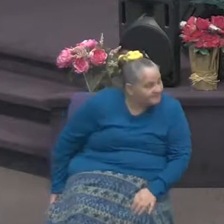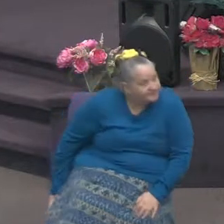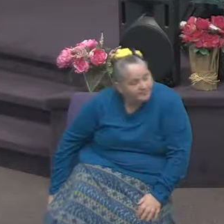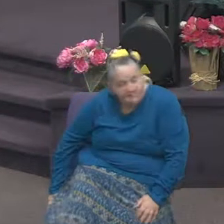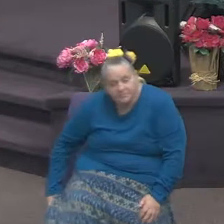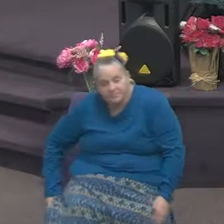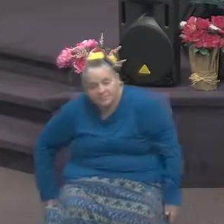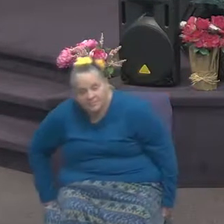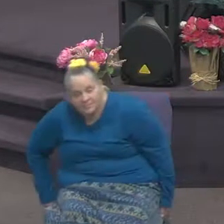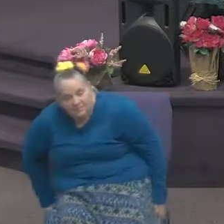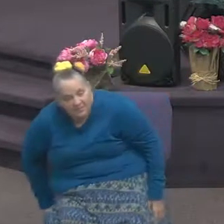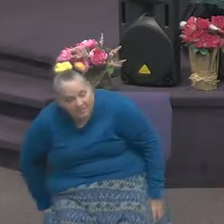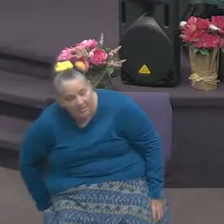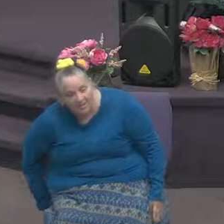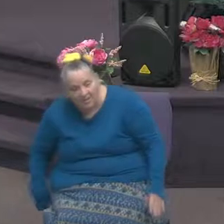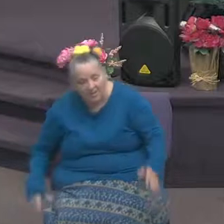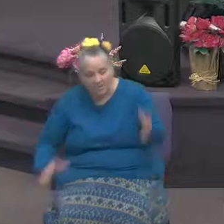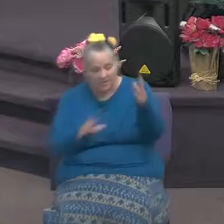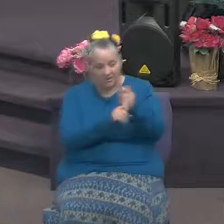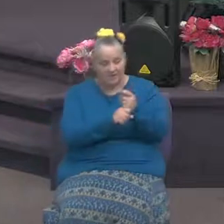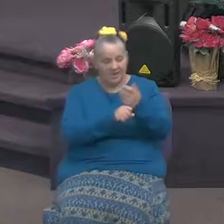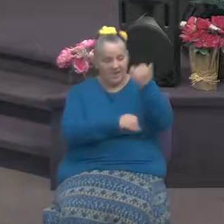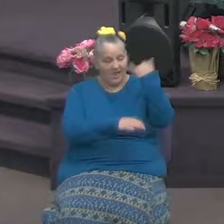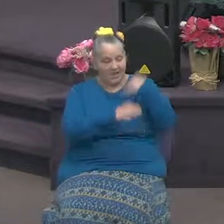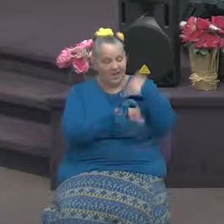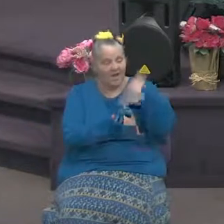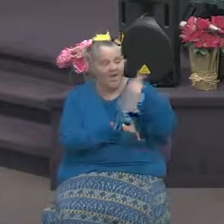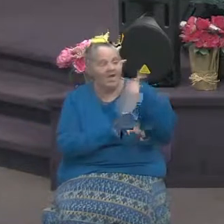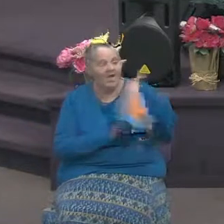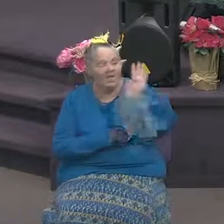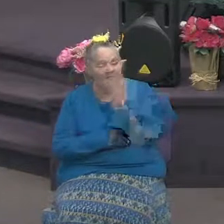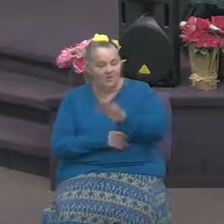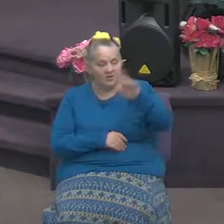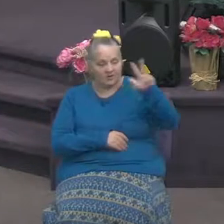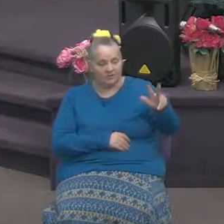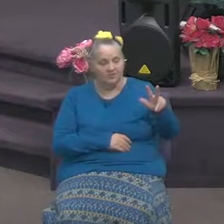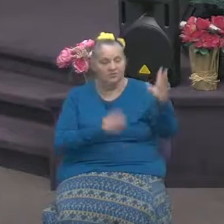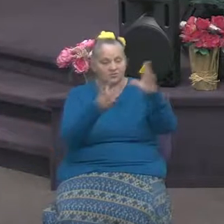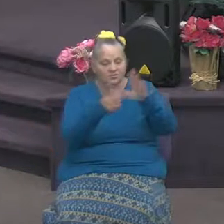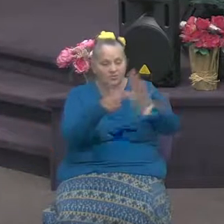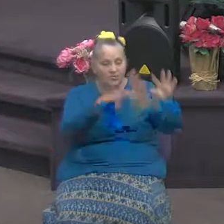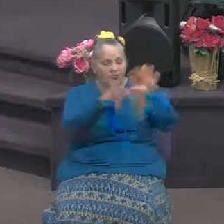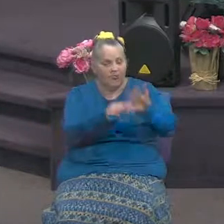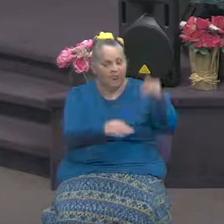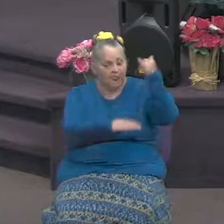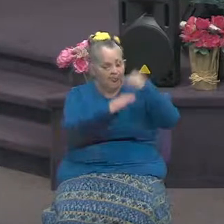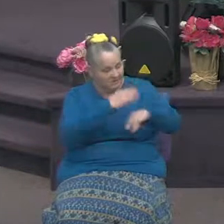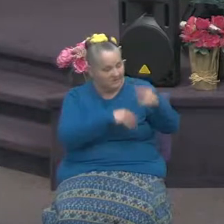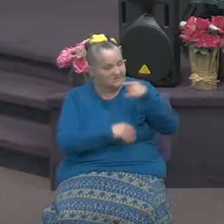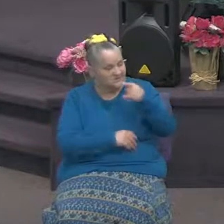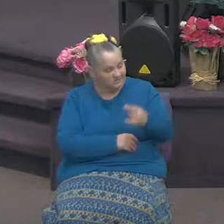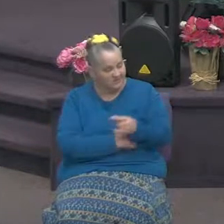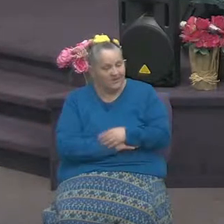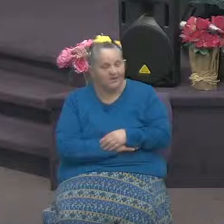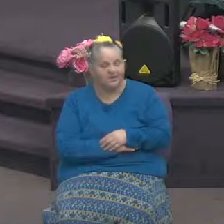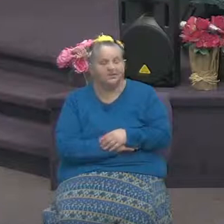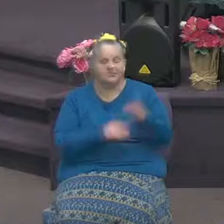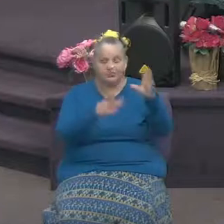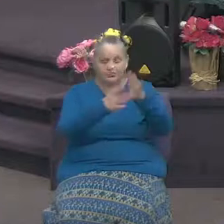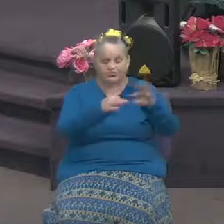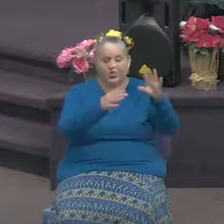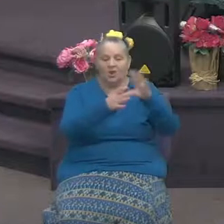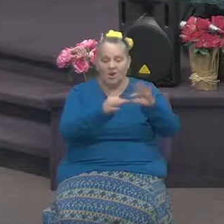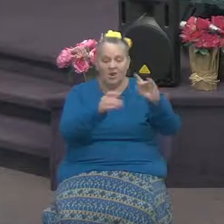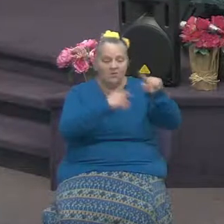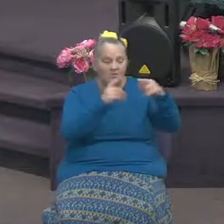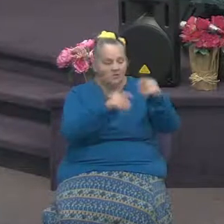You see, we got to Isaiah 43, verse 17. There's a story that Isaiah is telling here. And this story,